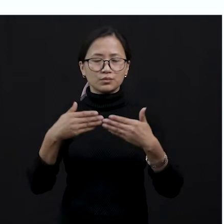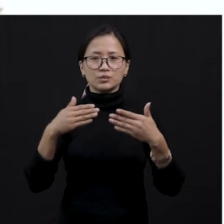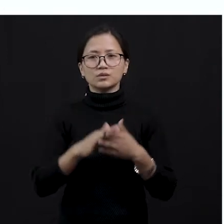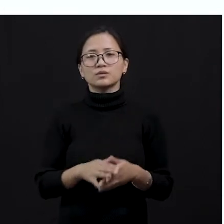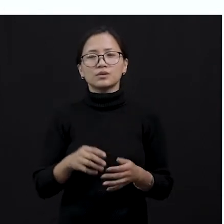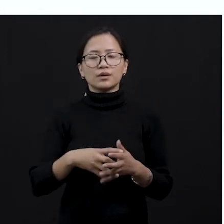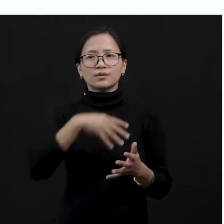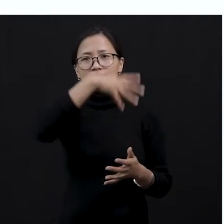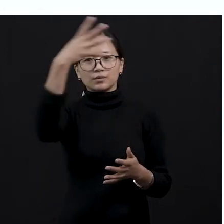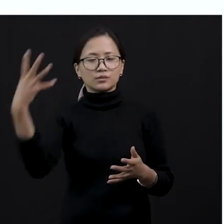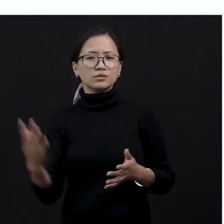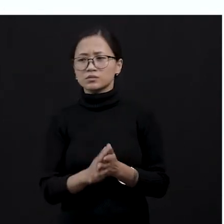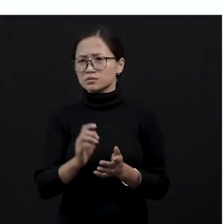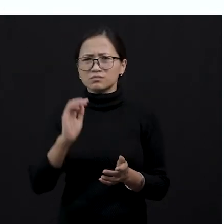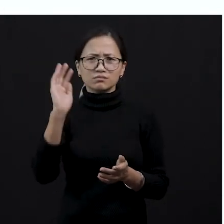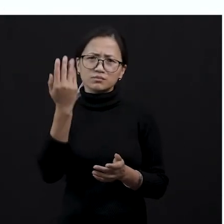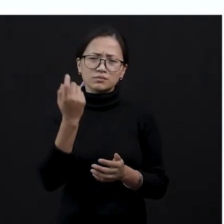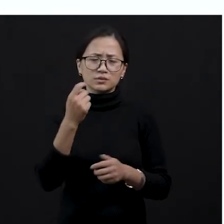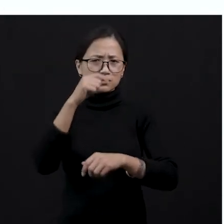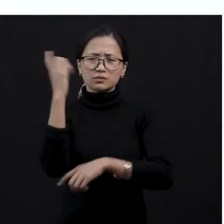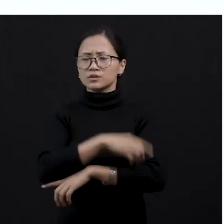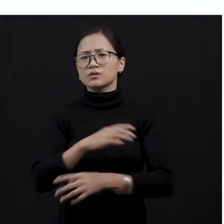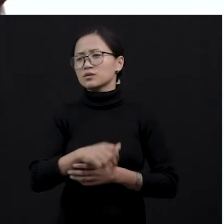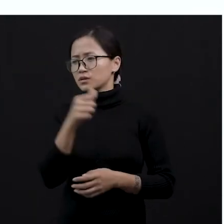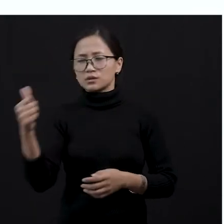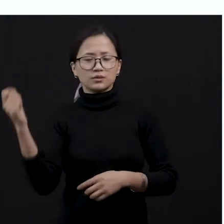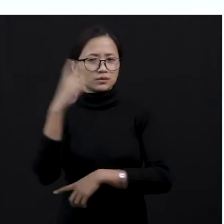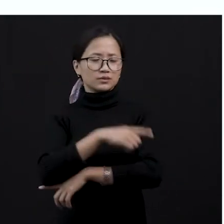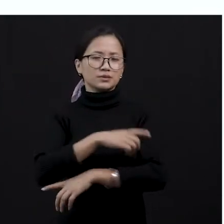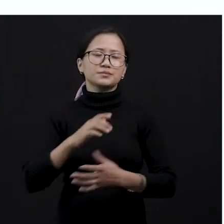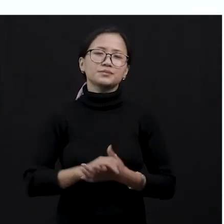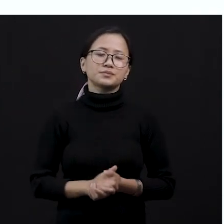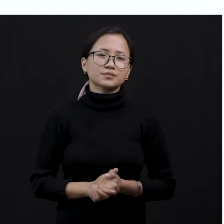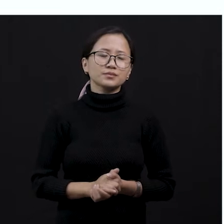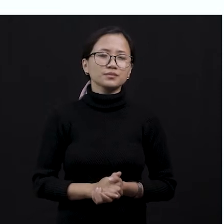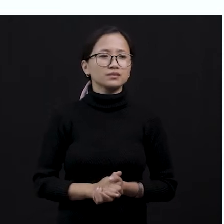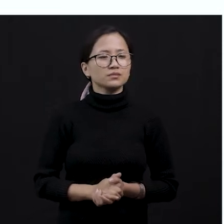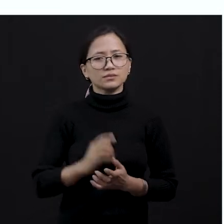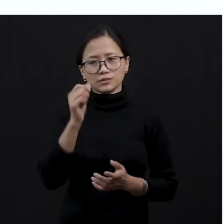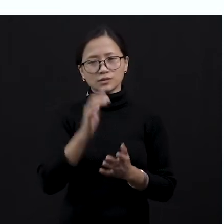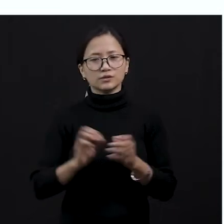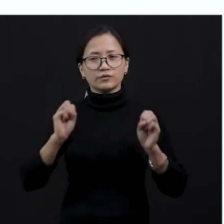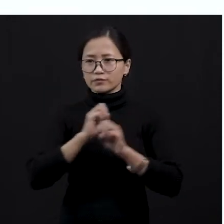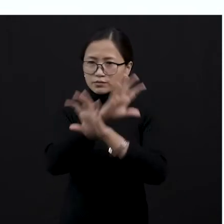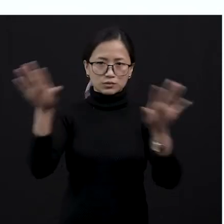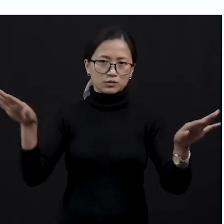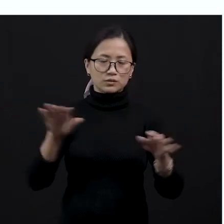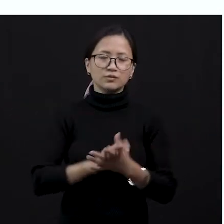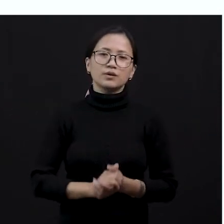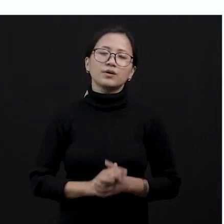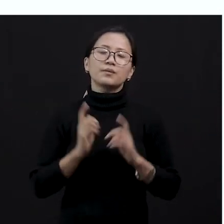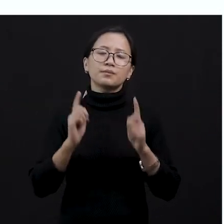or the other time, right? Because the rainbow will definitely appear one or the other time, right? It will not just vanish. That is why